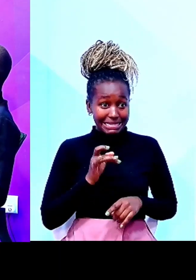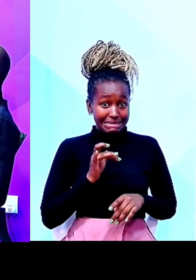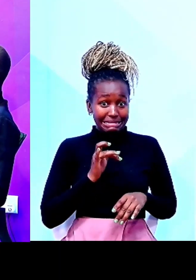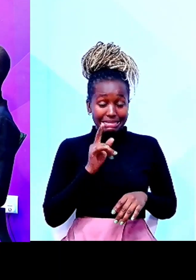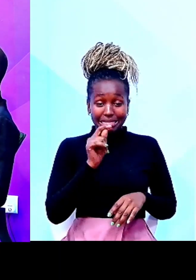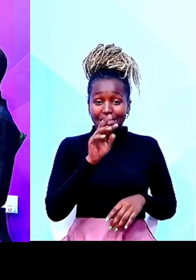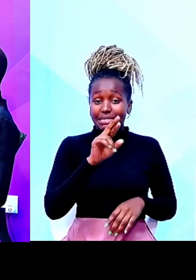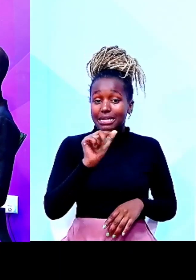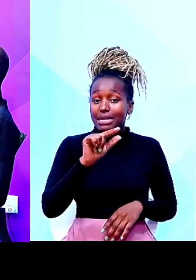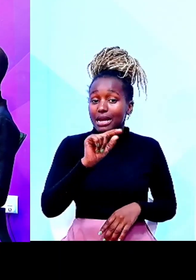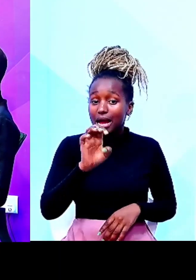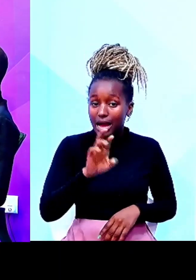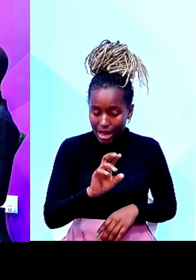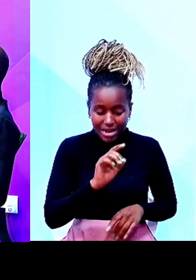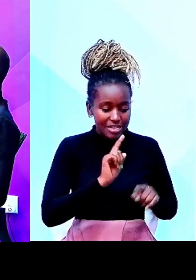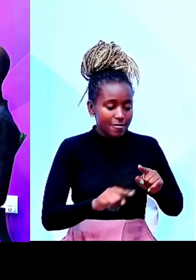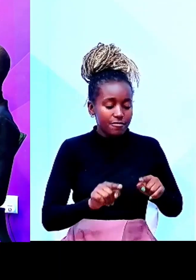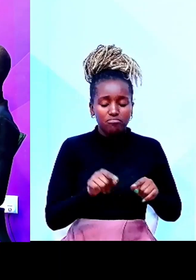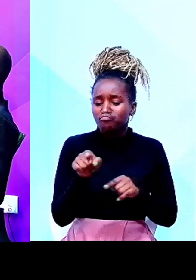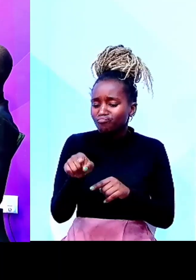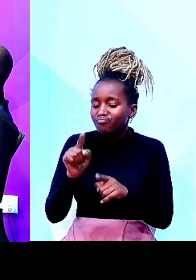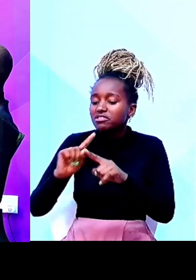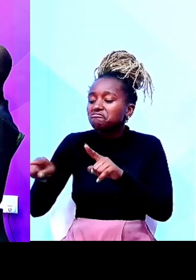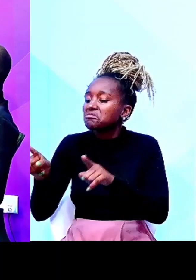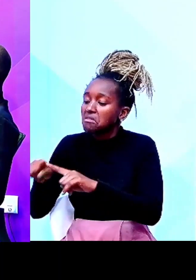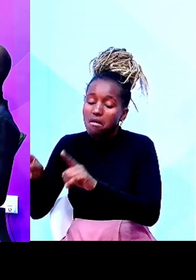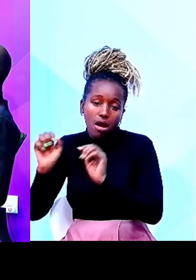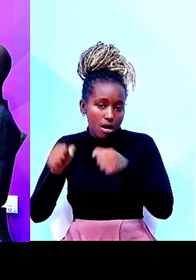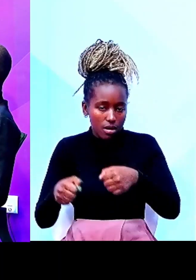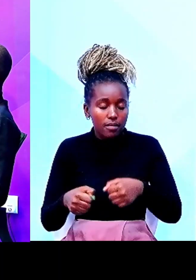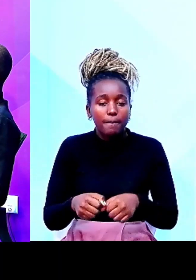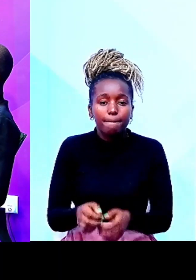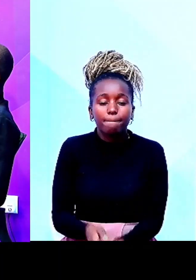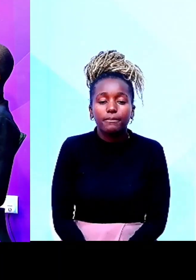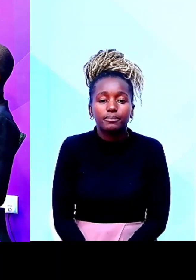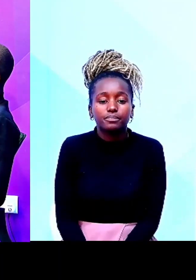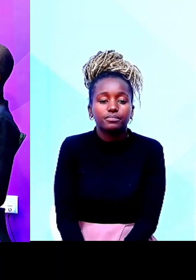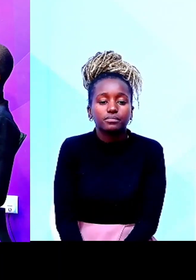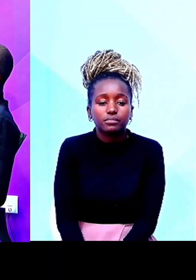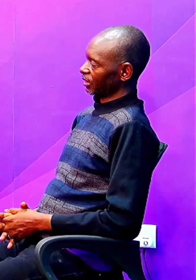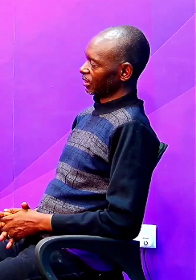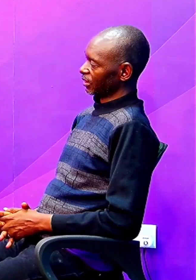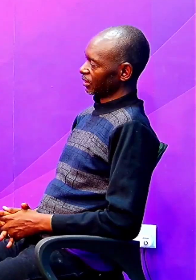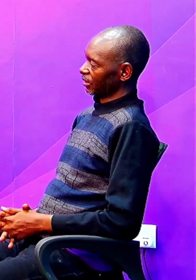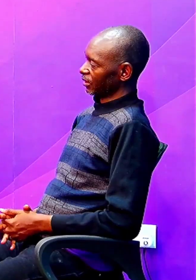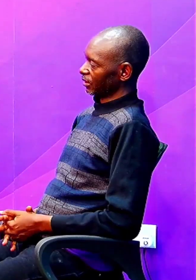They depend on individual. Yeah. Okay.